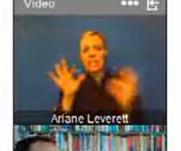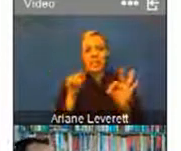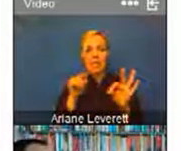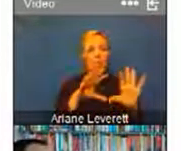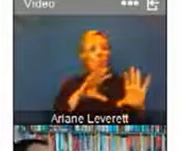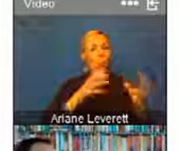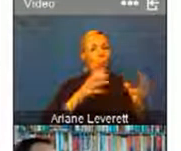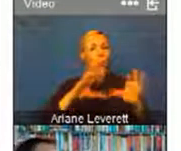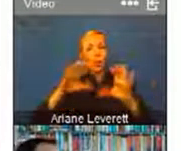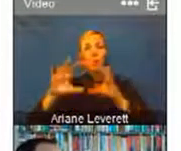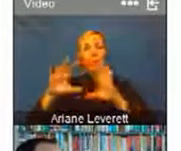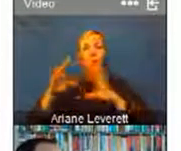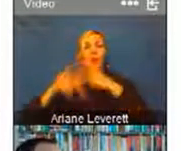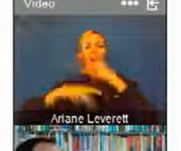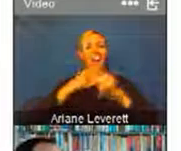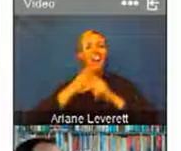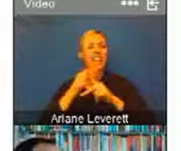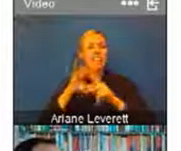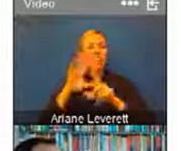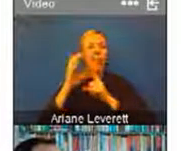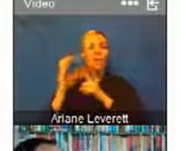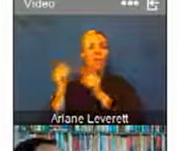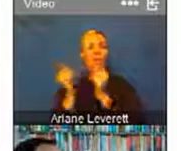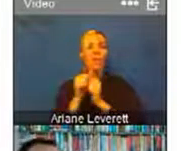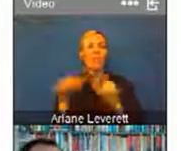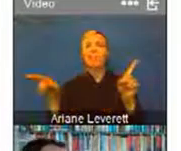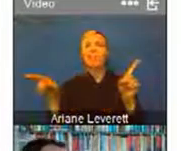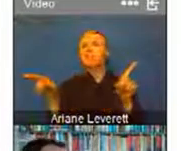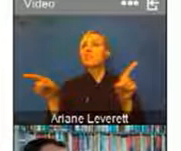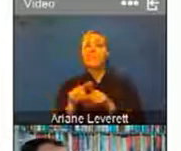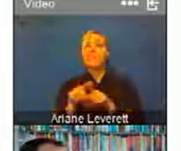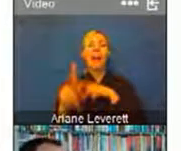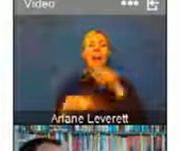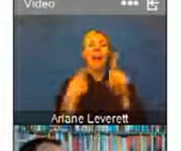of Education Ministers, I think in 2008,